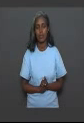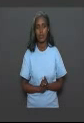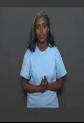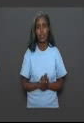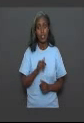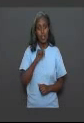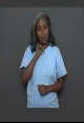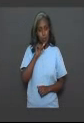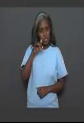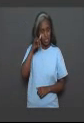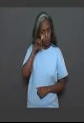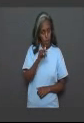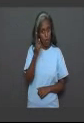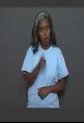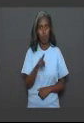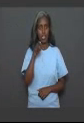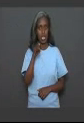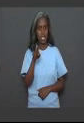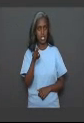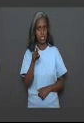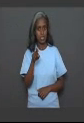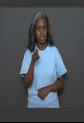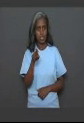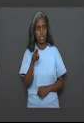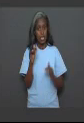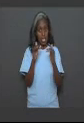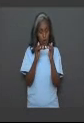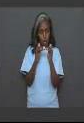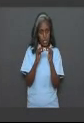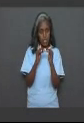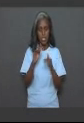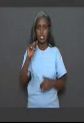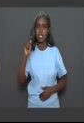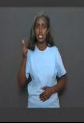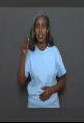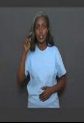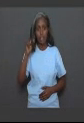Note that y over x equals the